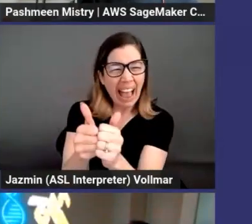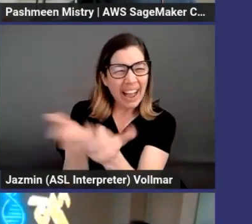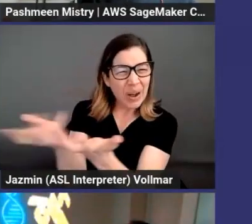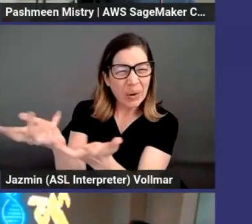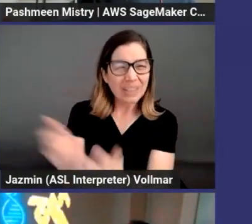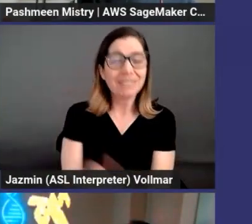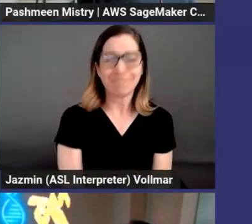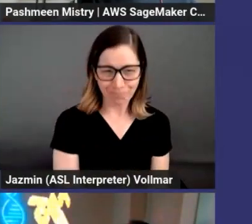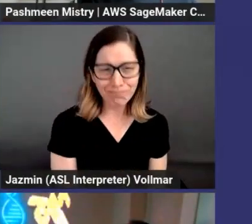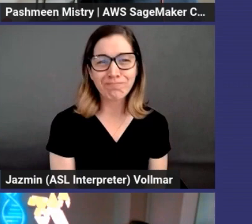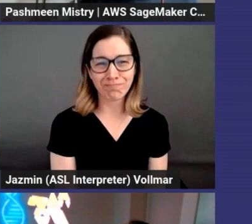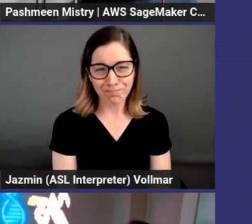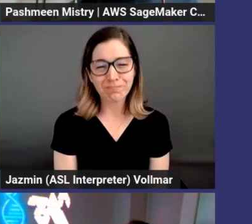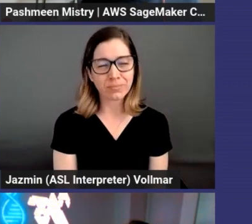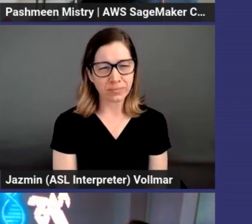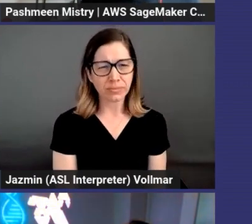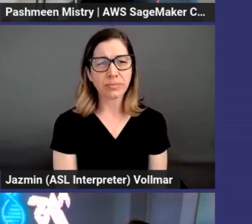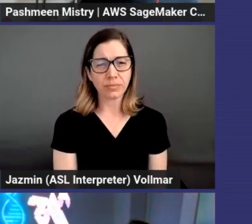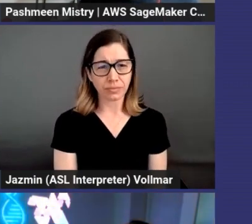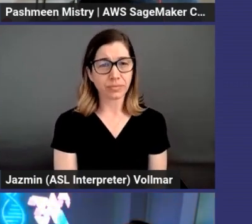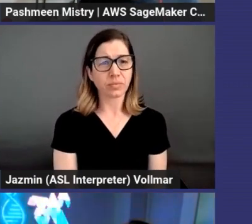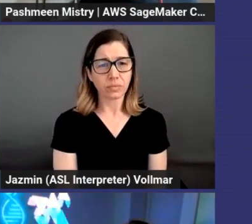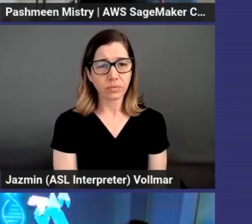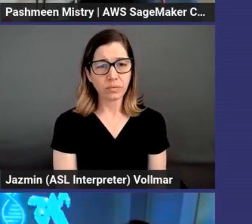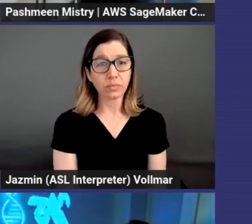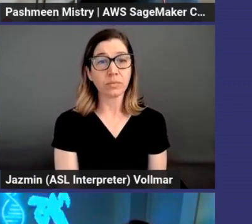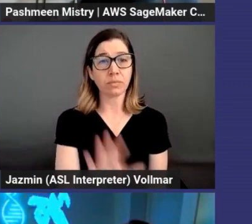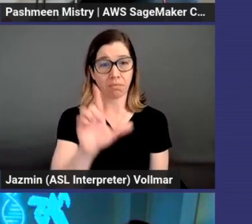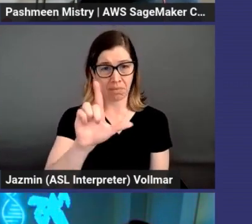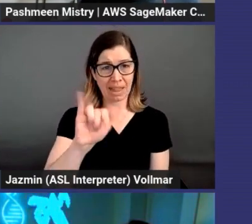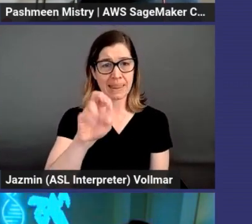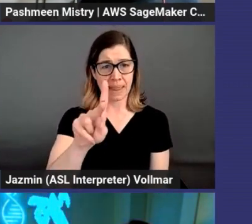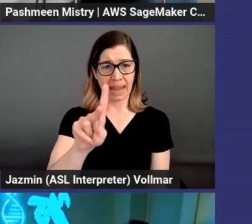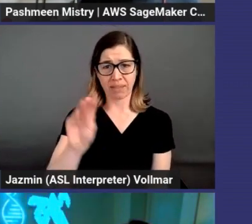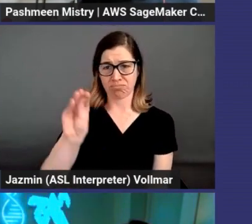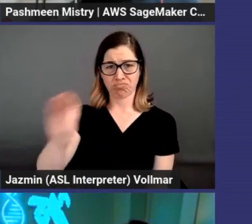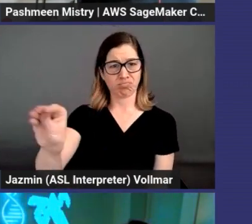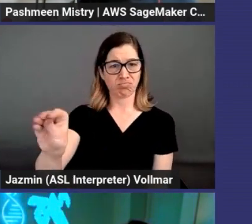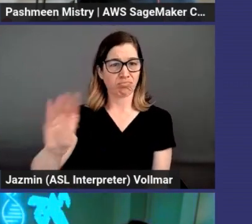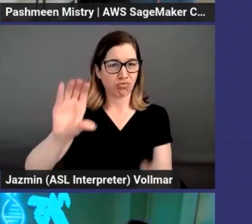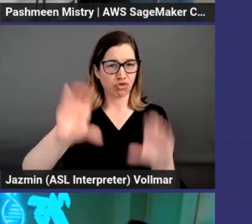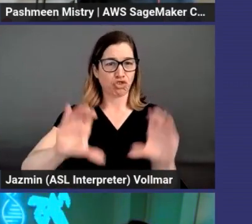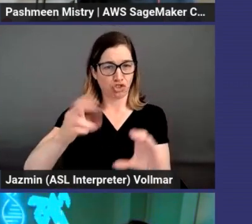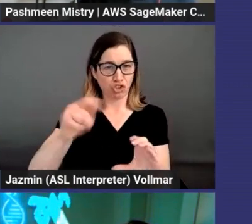Yeah, so we put the link in the chat here for you folks.